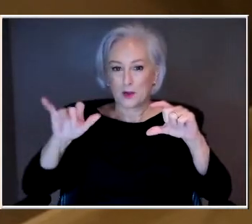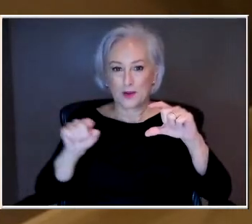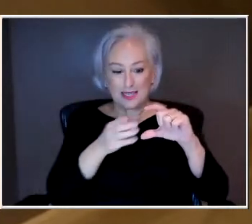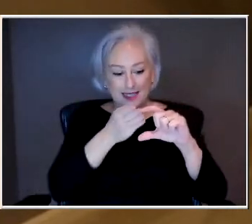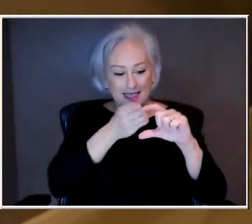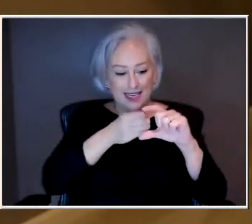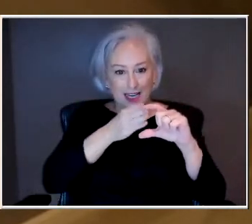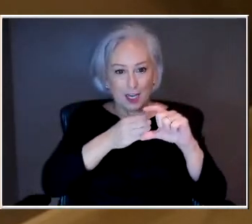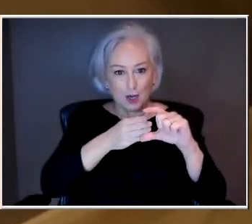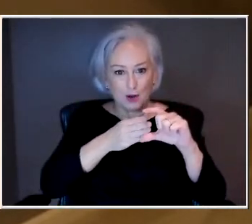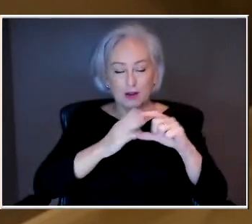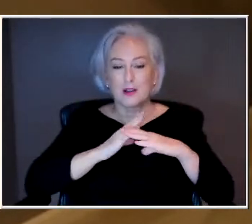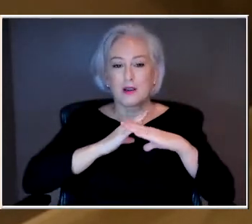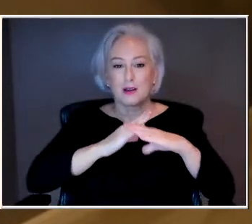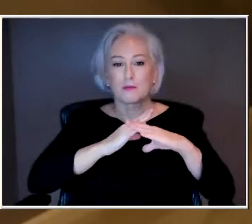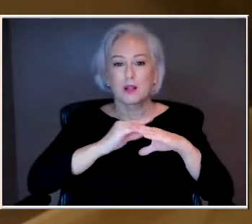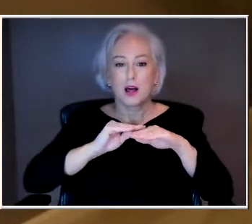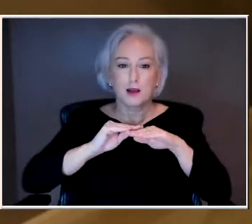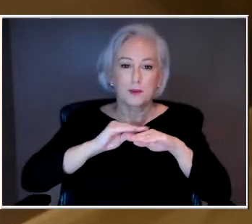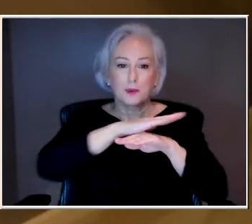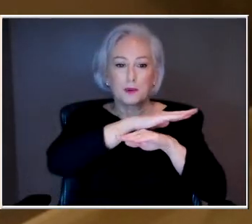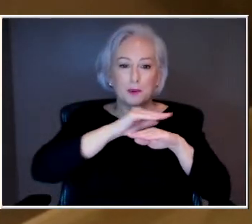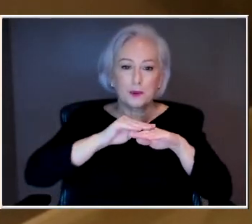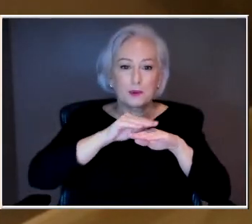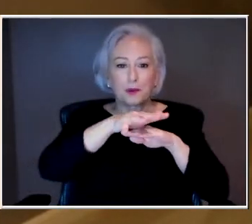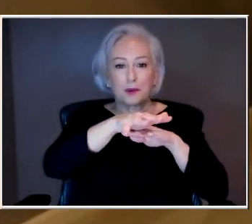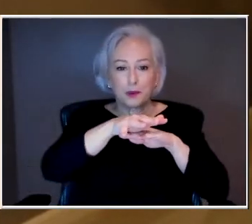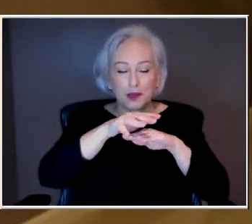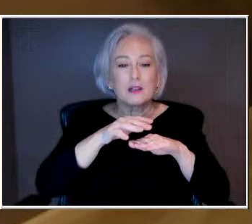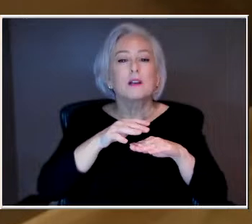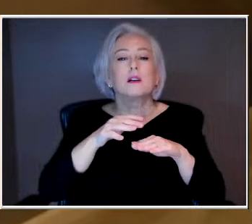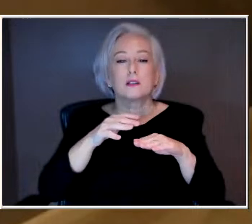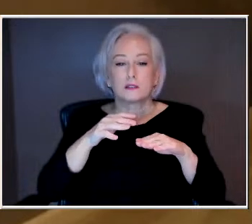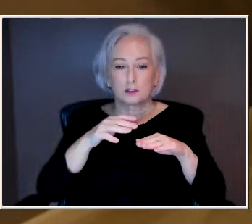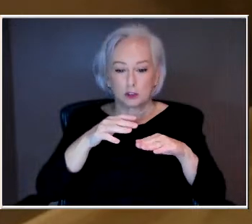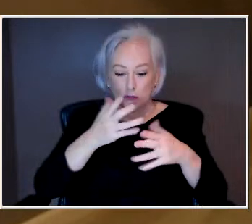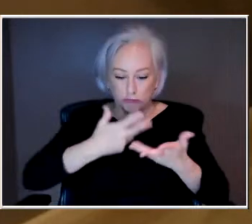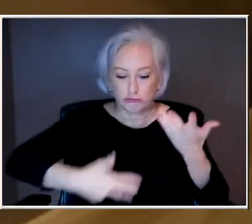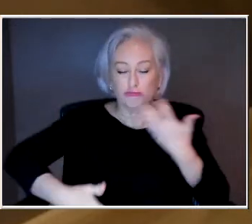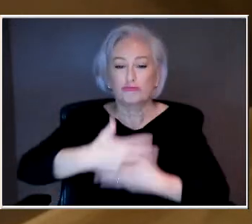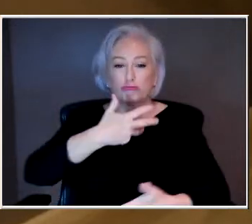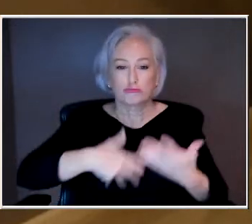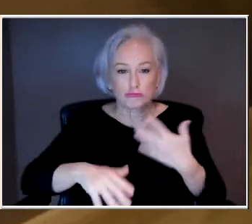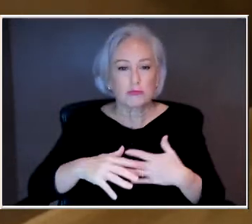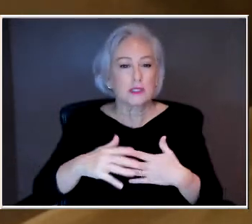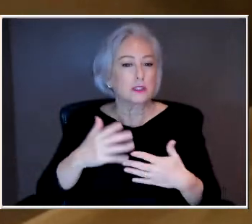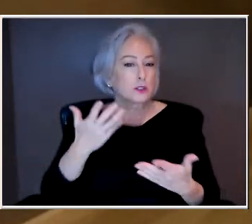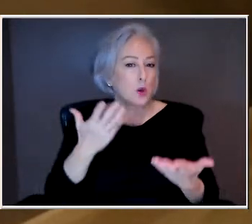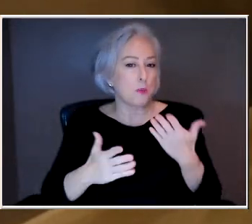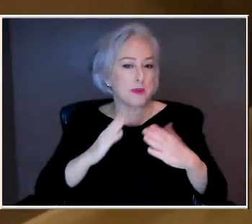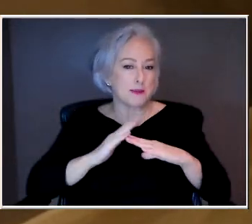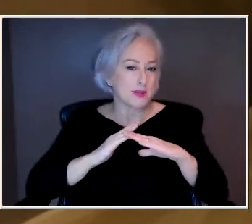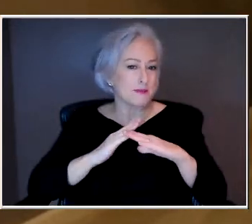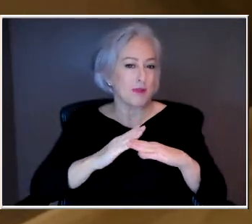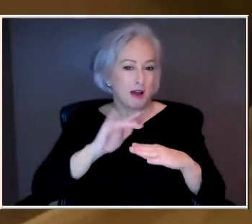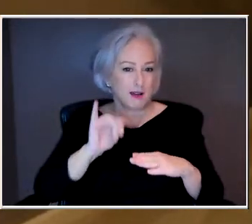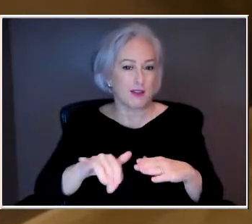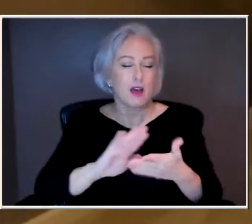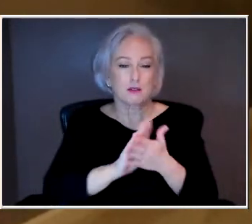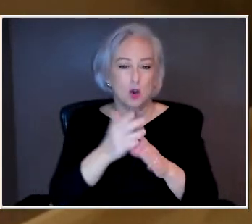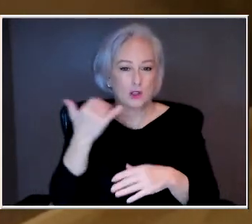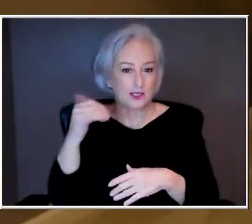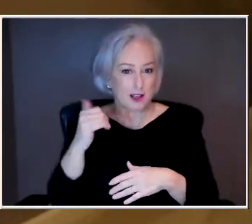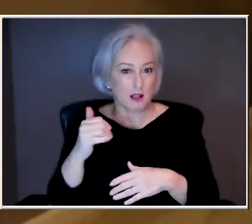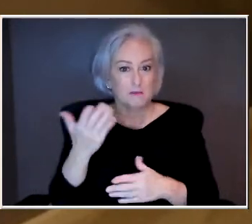lead to yellow color or jaundice, as well as pain. But there could be some other non-specific symptoms too, like loss